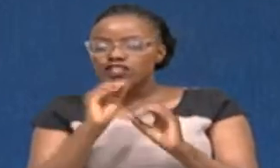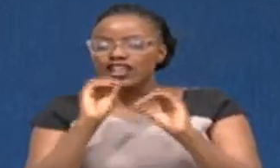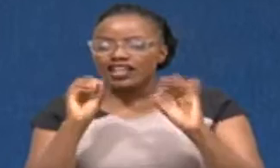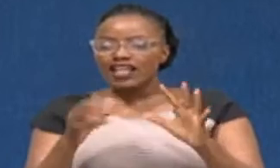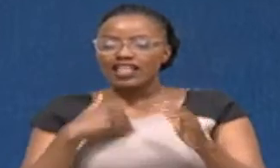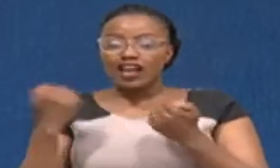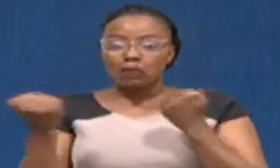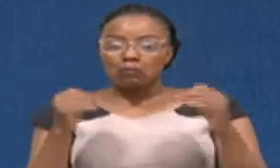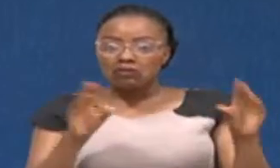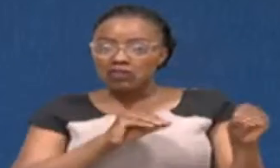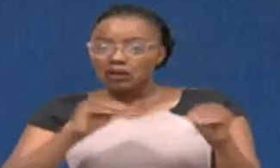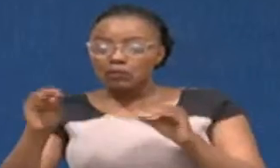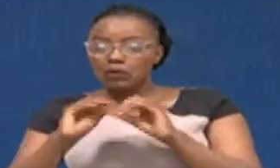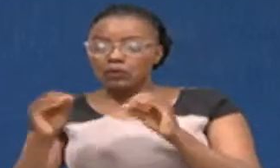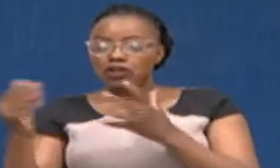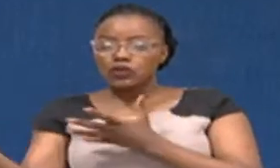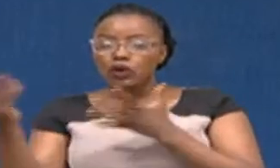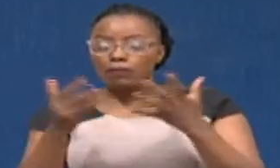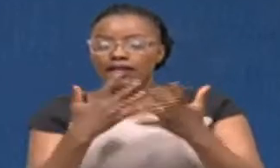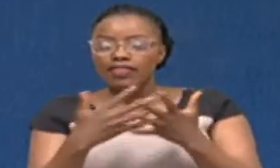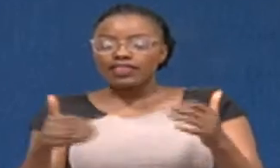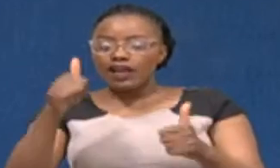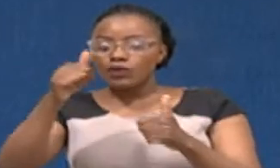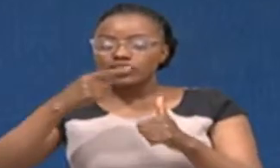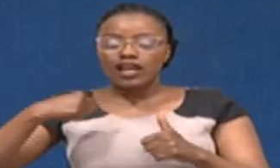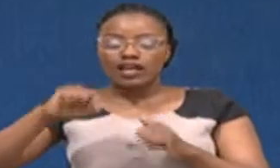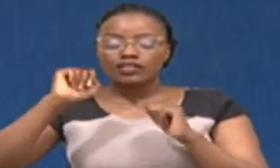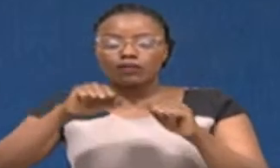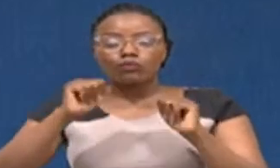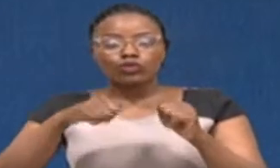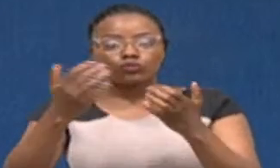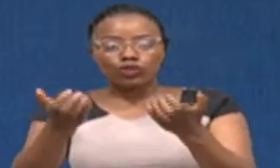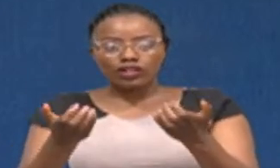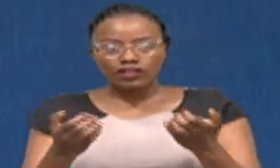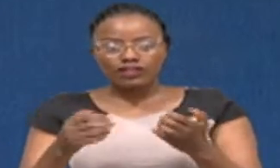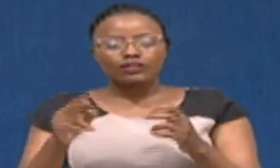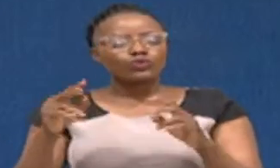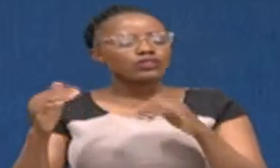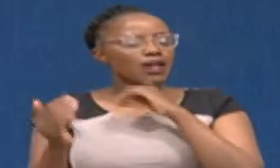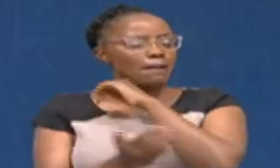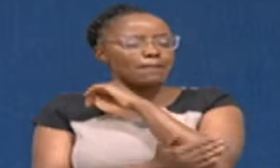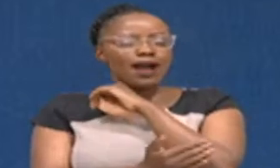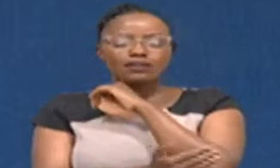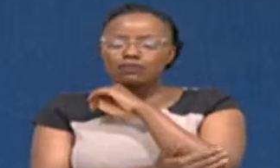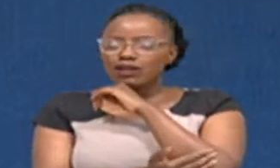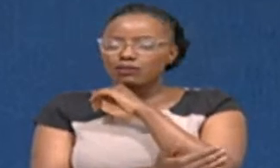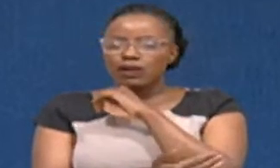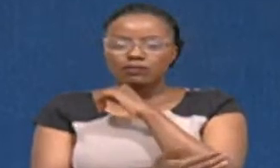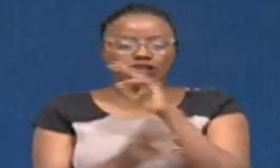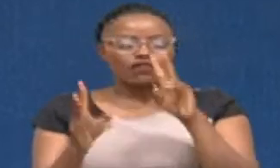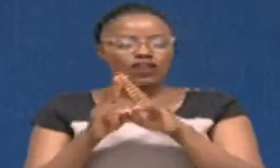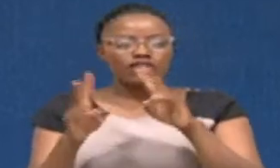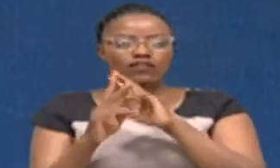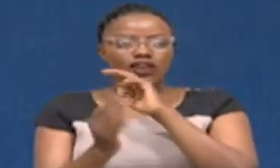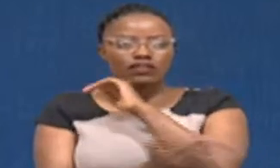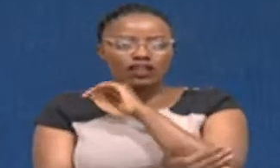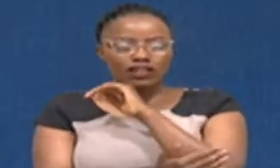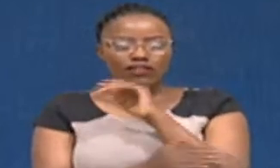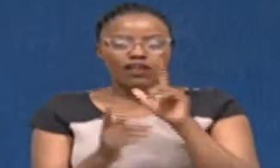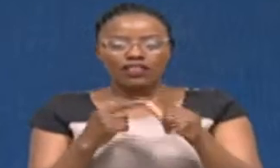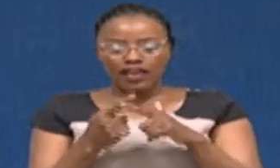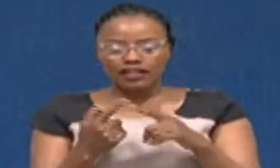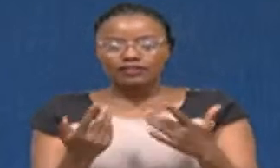no vehicles were moving to bring the things that we could probably require. It was terribly, Trevor. It was terrible. Mushina, but